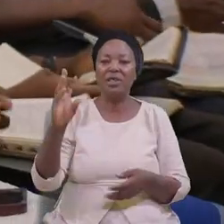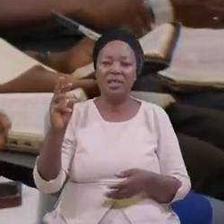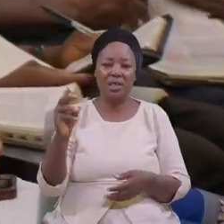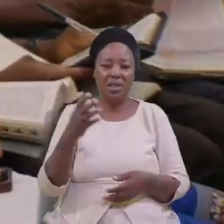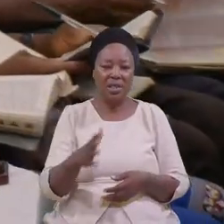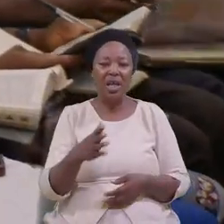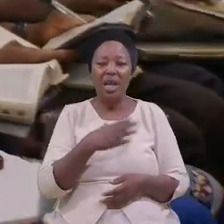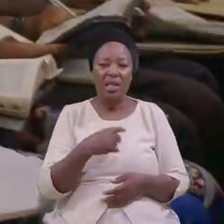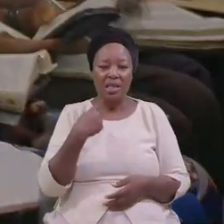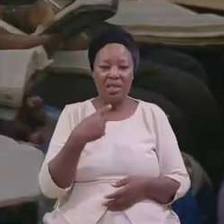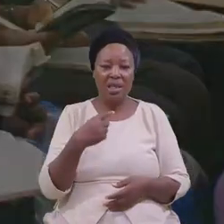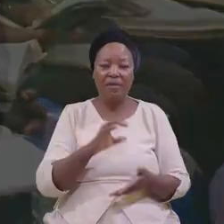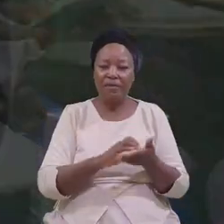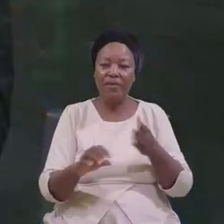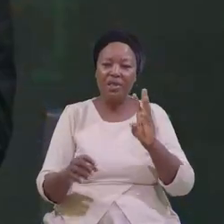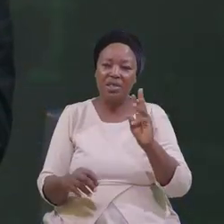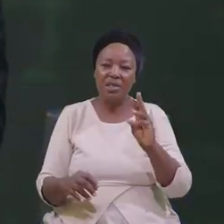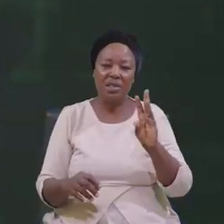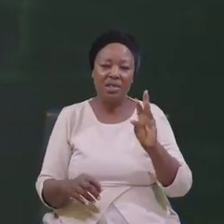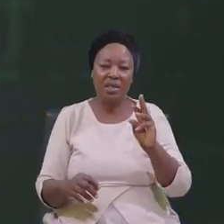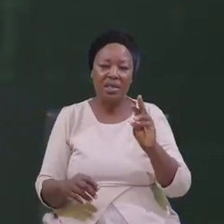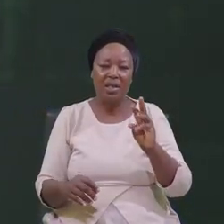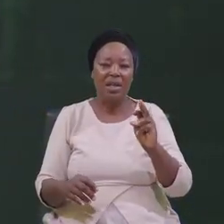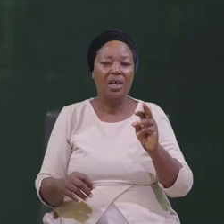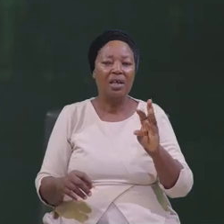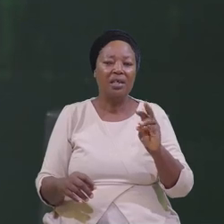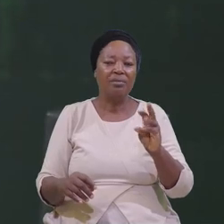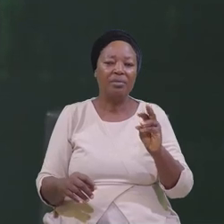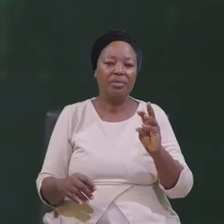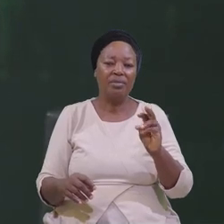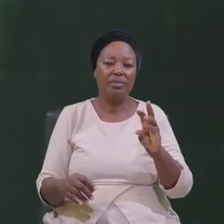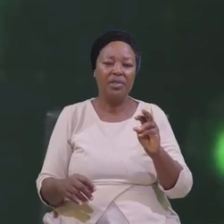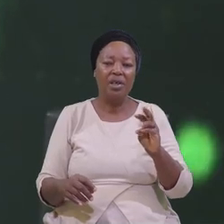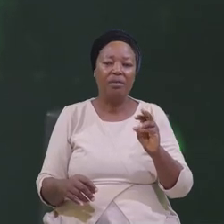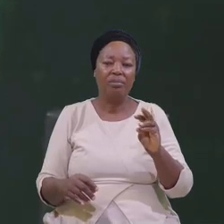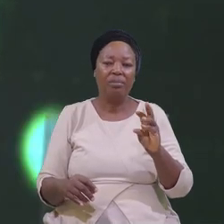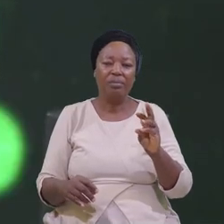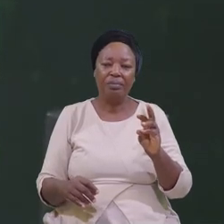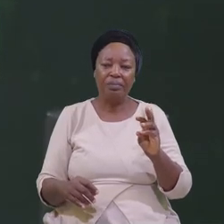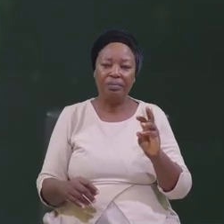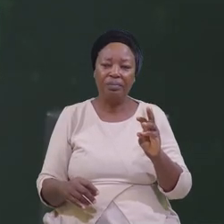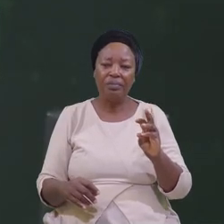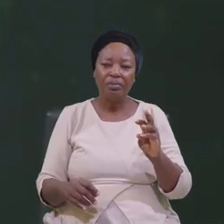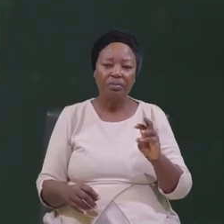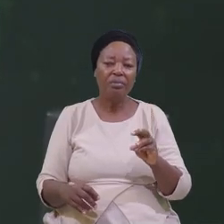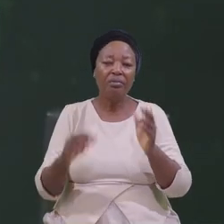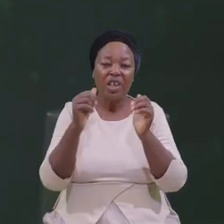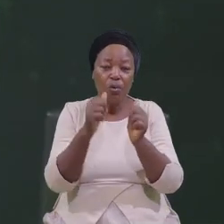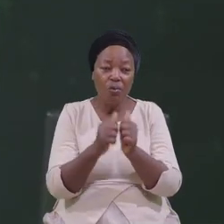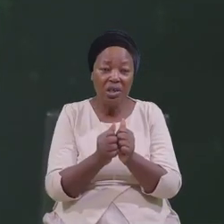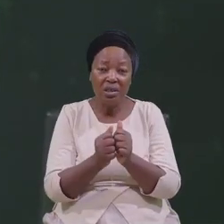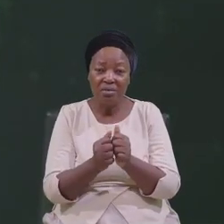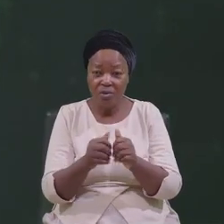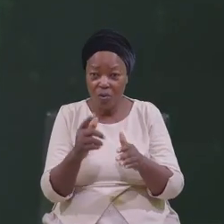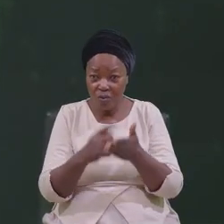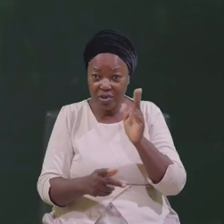he says in verse 16, that's Psalm 91, verse 16, with what kind of